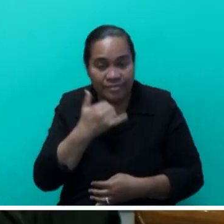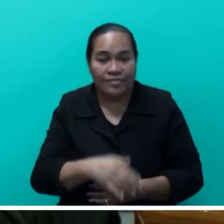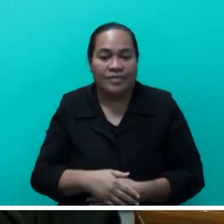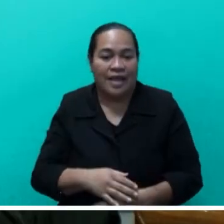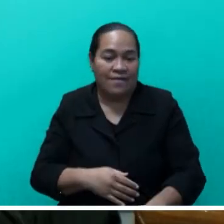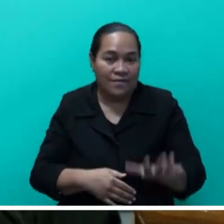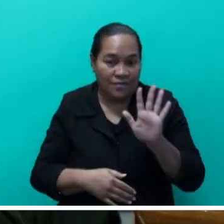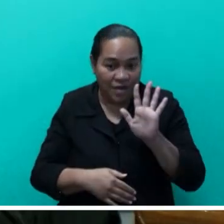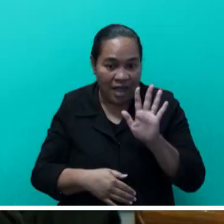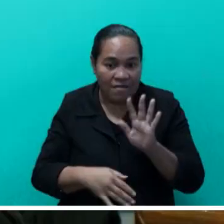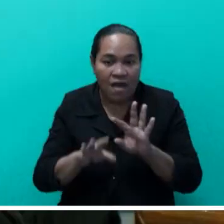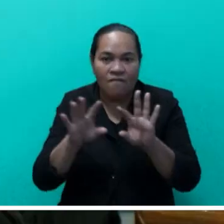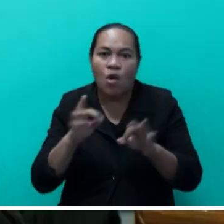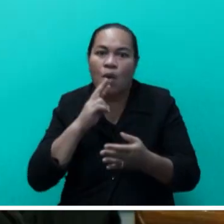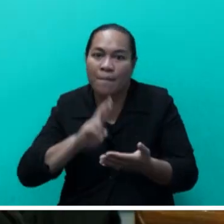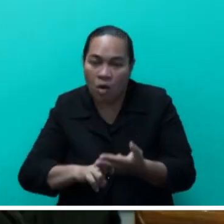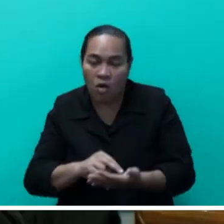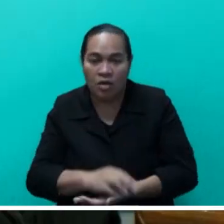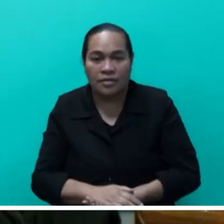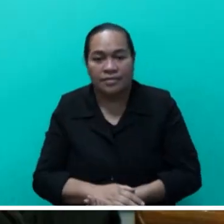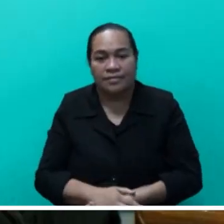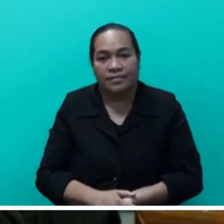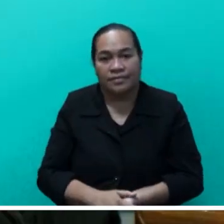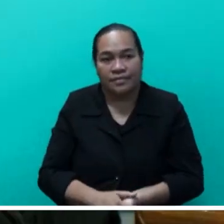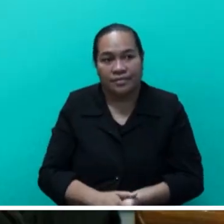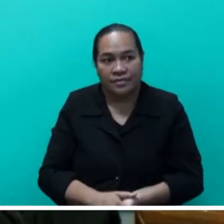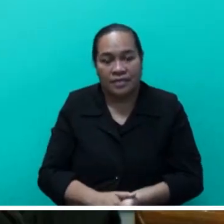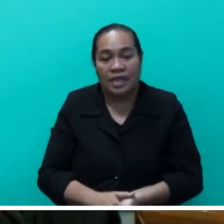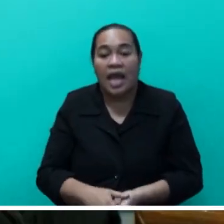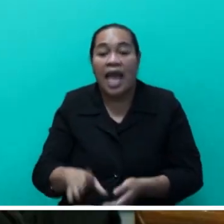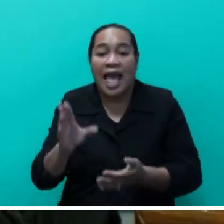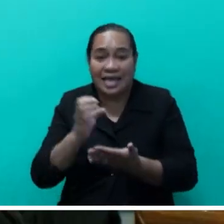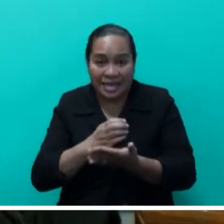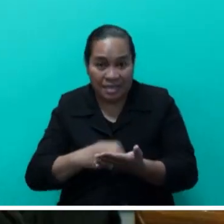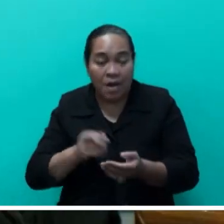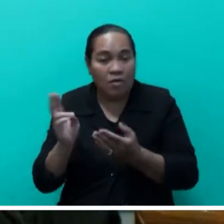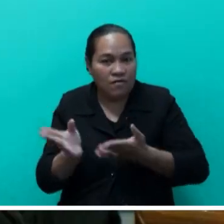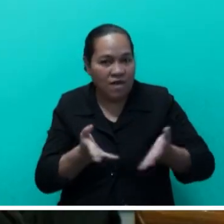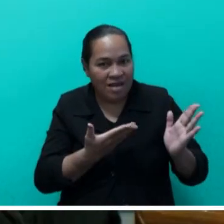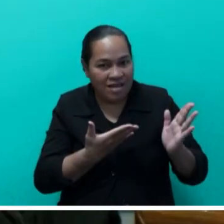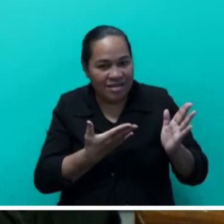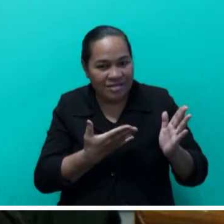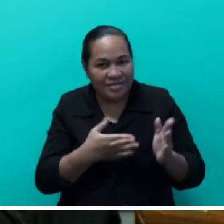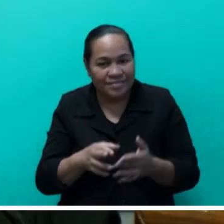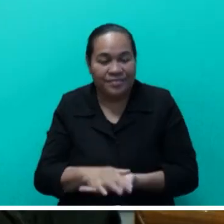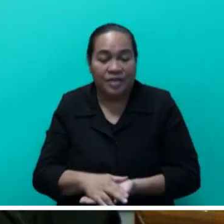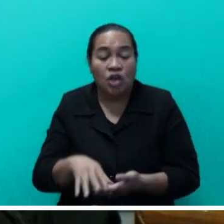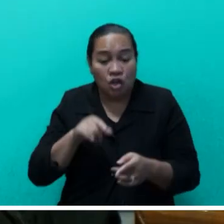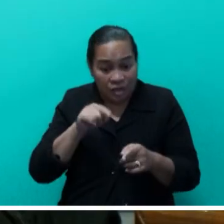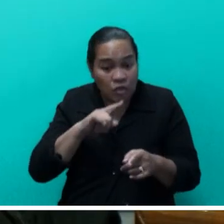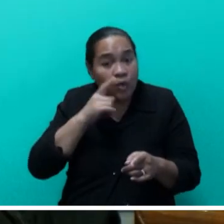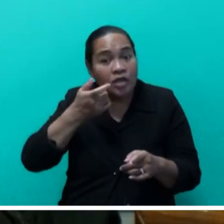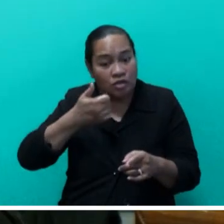5, field reports. Customer referral mechanisms. These mechanisms have enabled the Ministry to